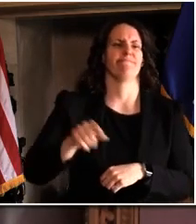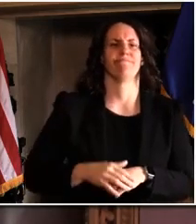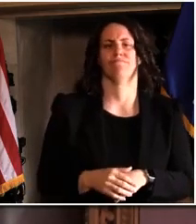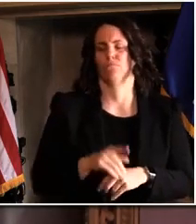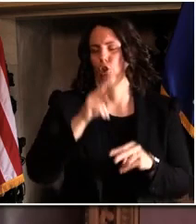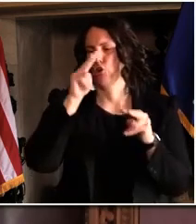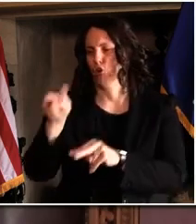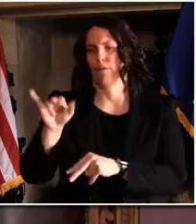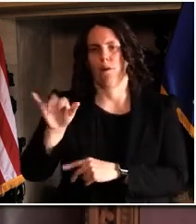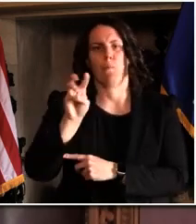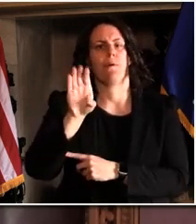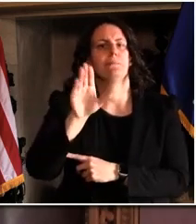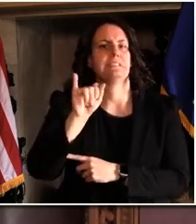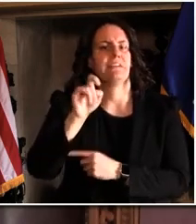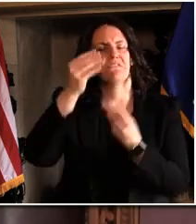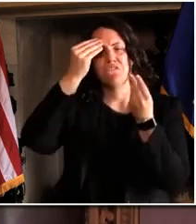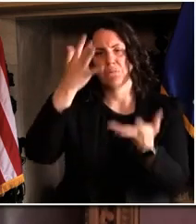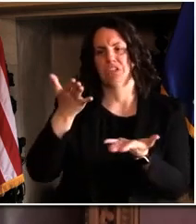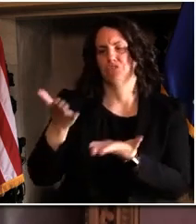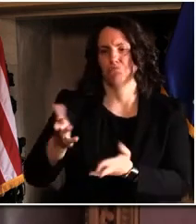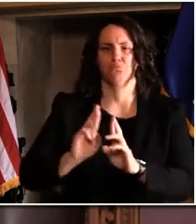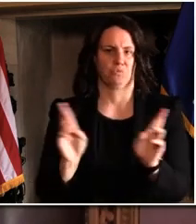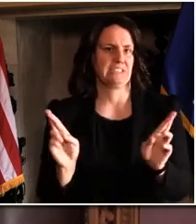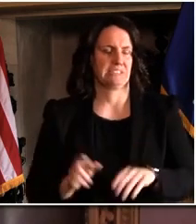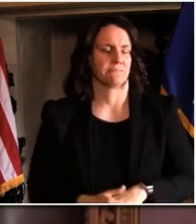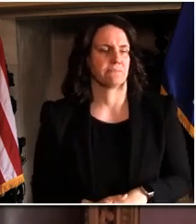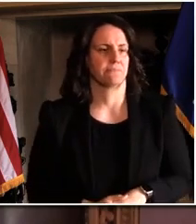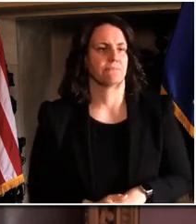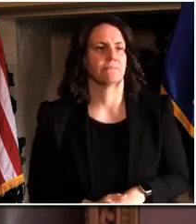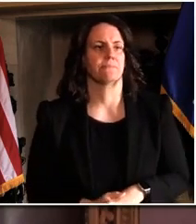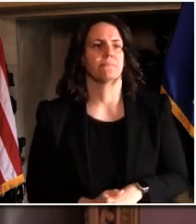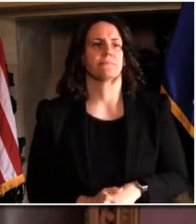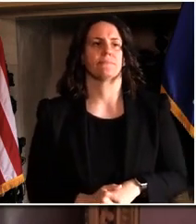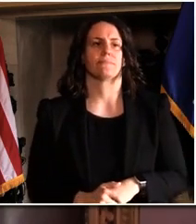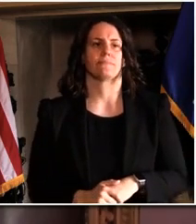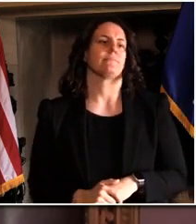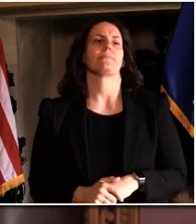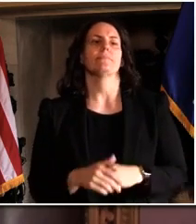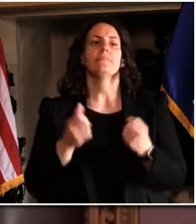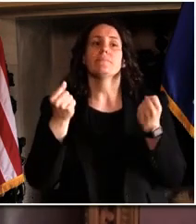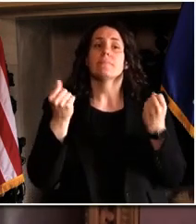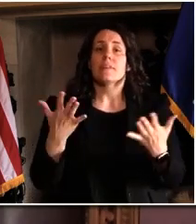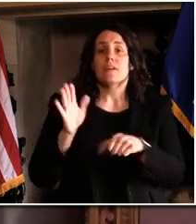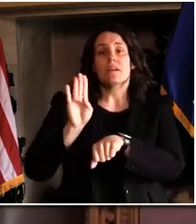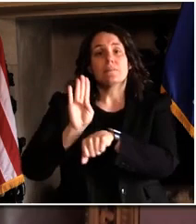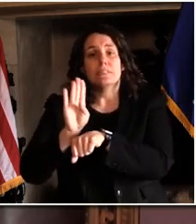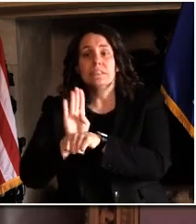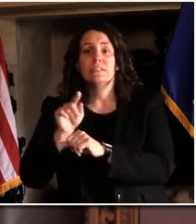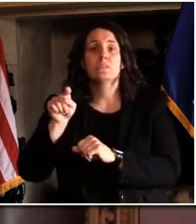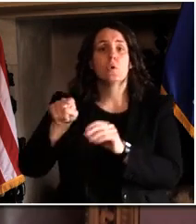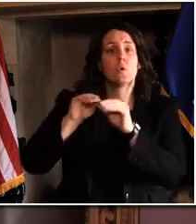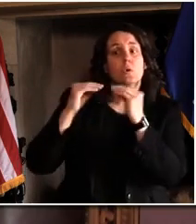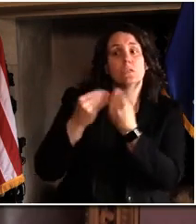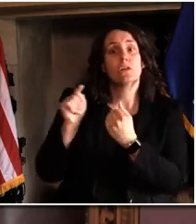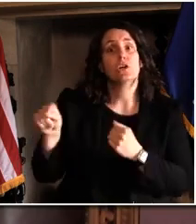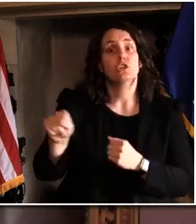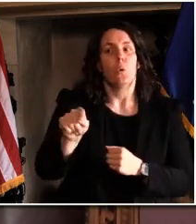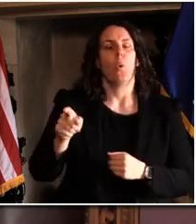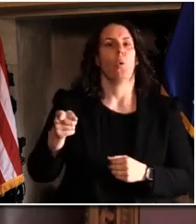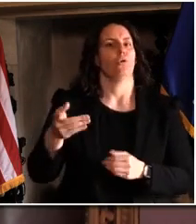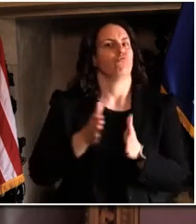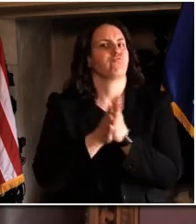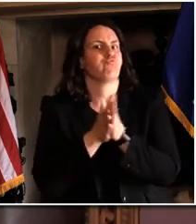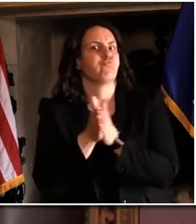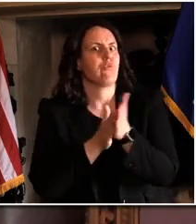amount of outpouring from offers from businesses and other organizations who have already told us they want to help fill critical